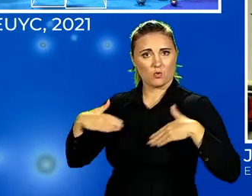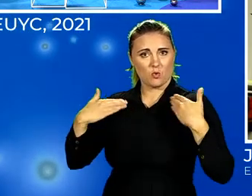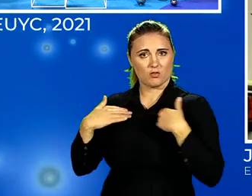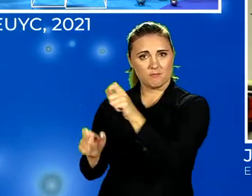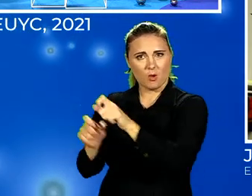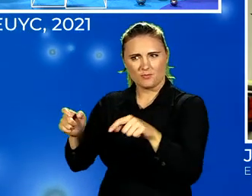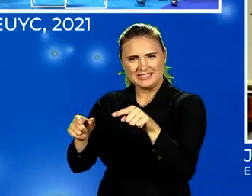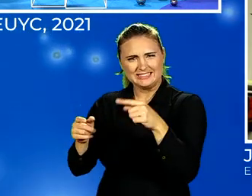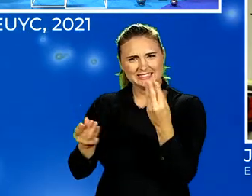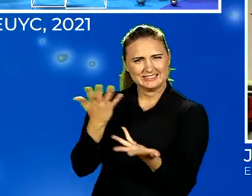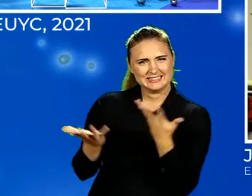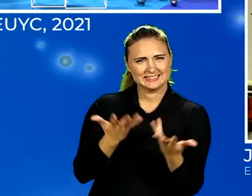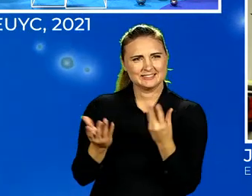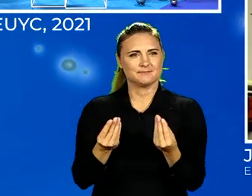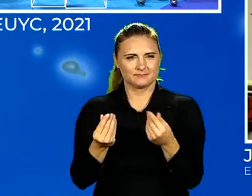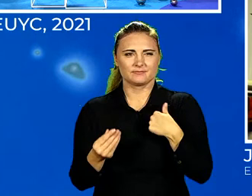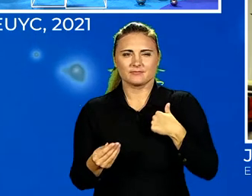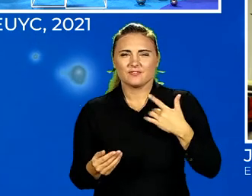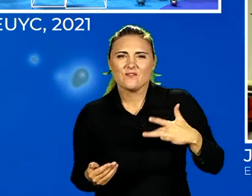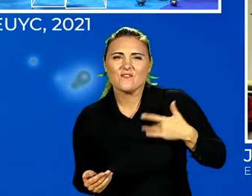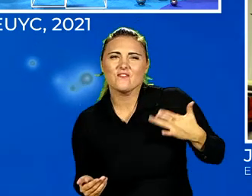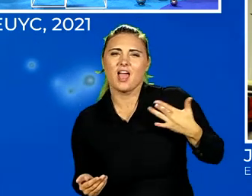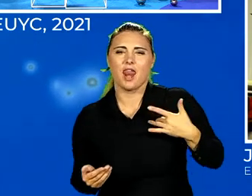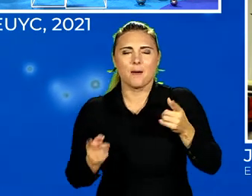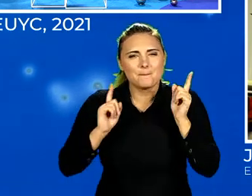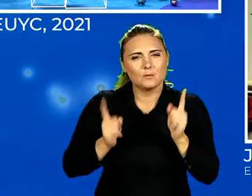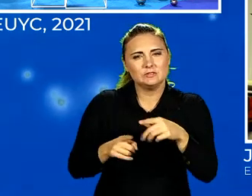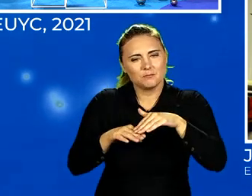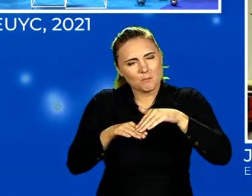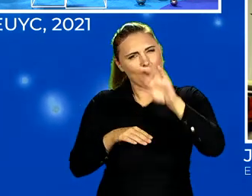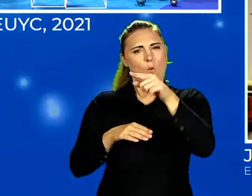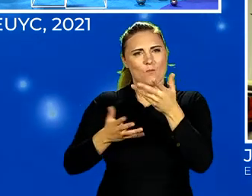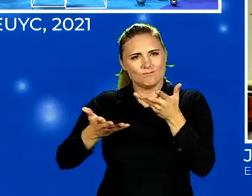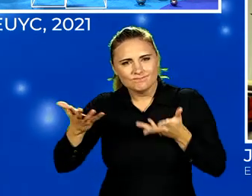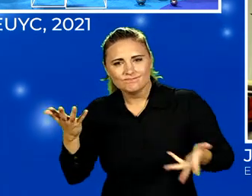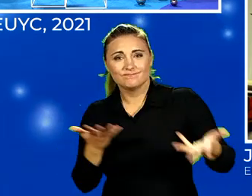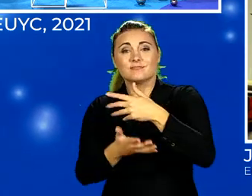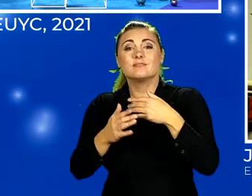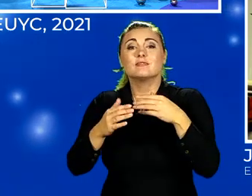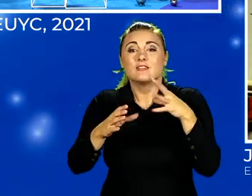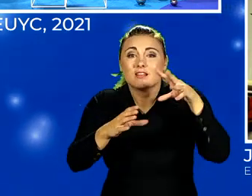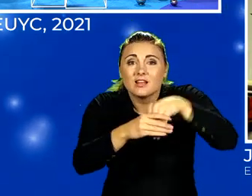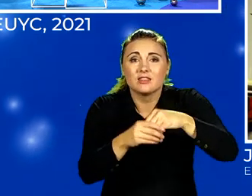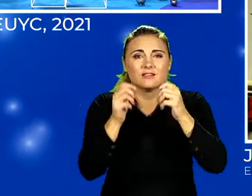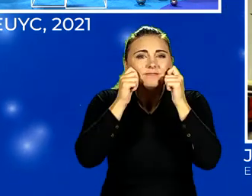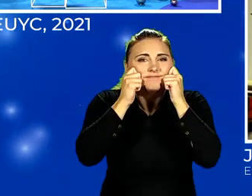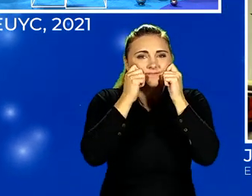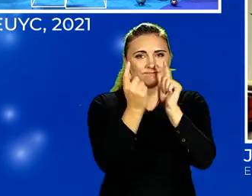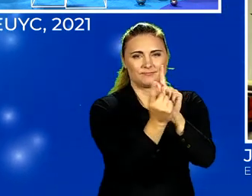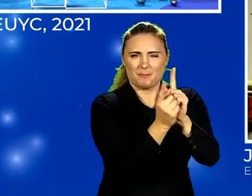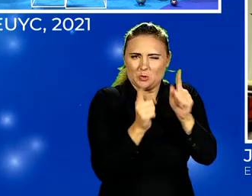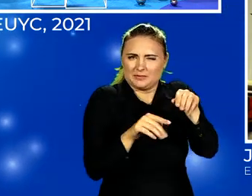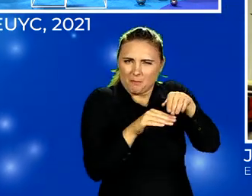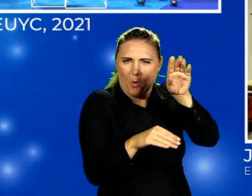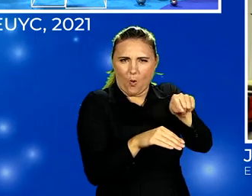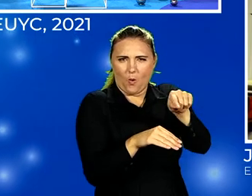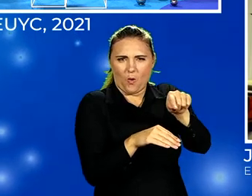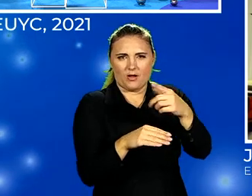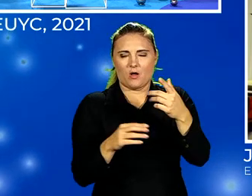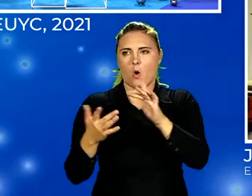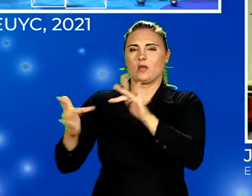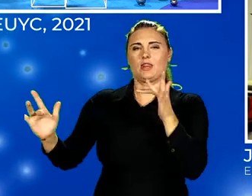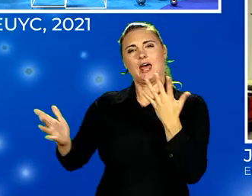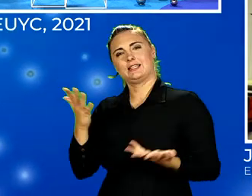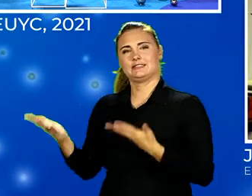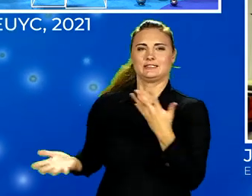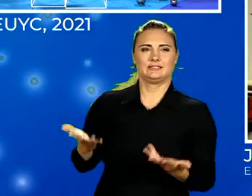we needed to discuss more with representatives of government in person to address all the differences that we had and